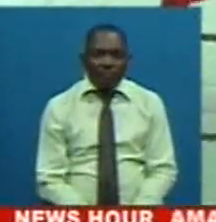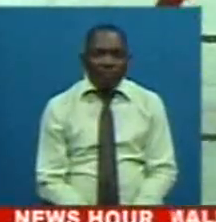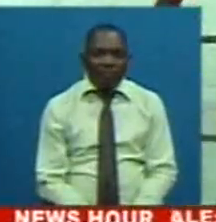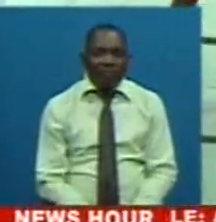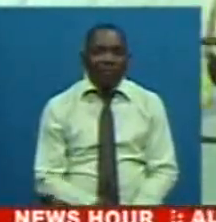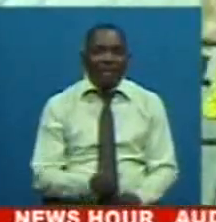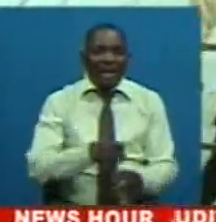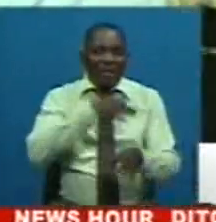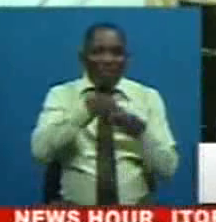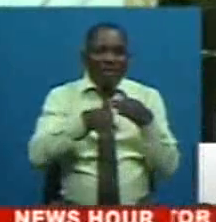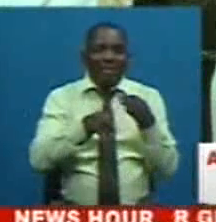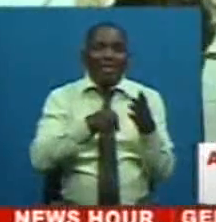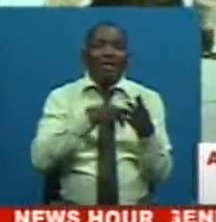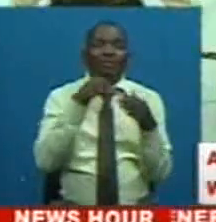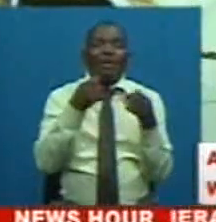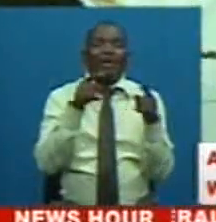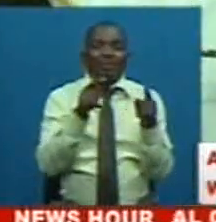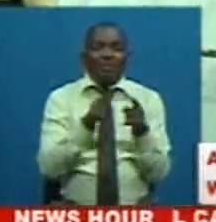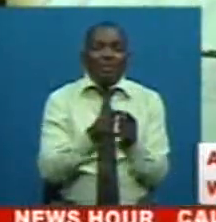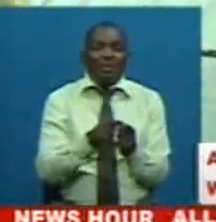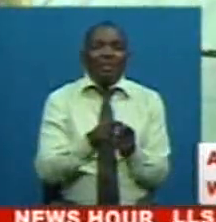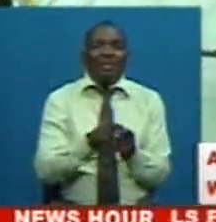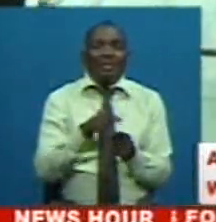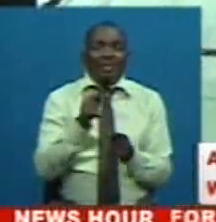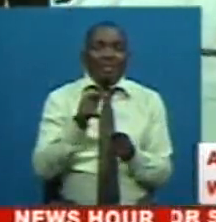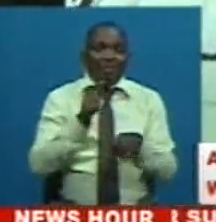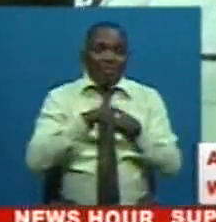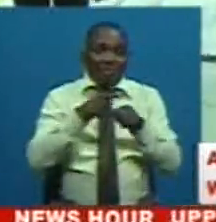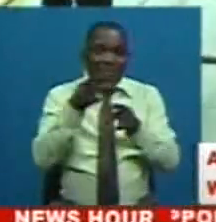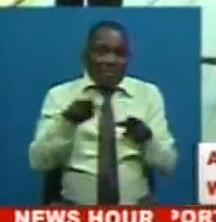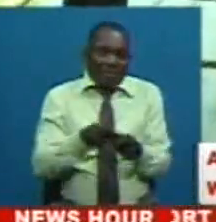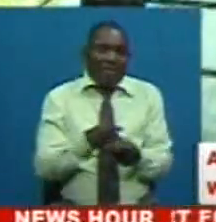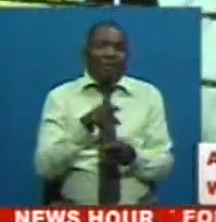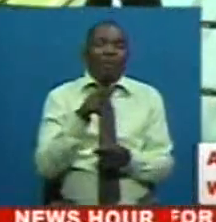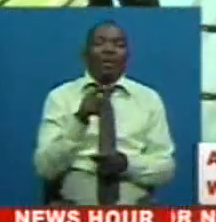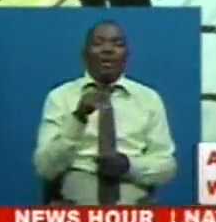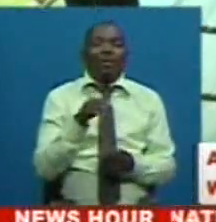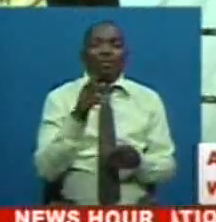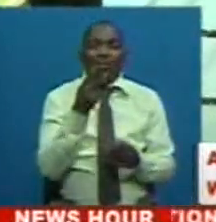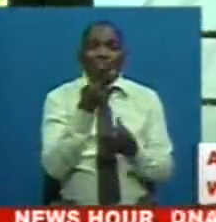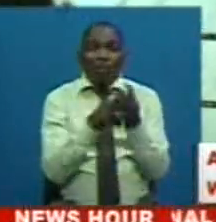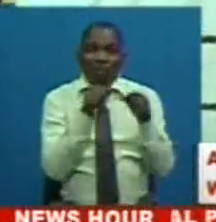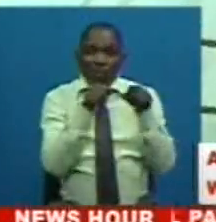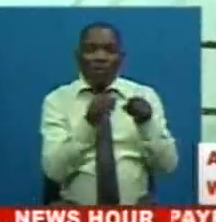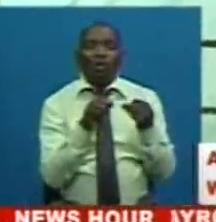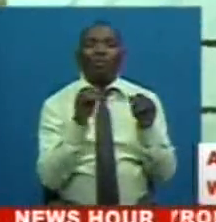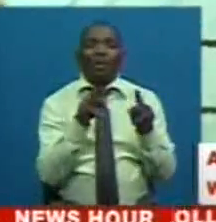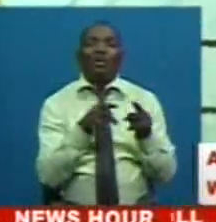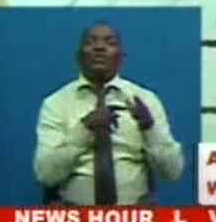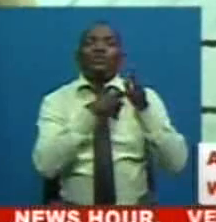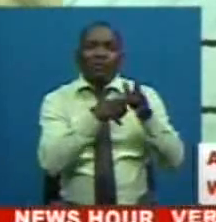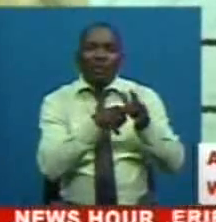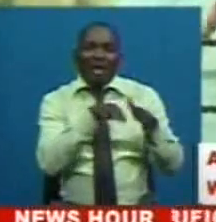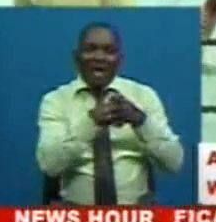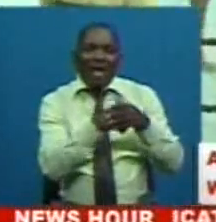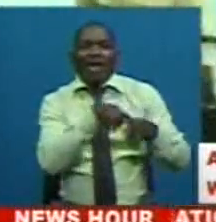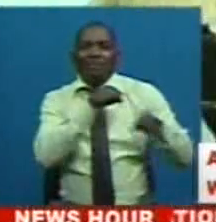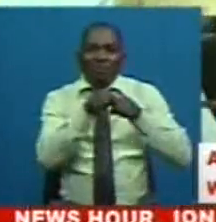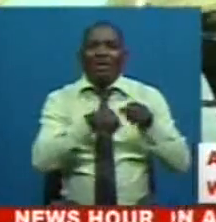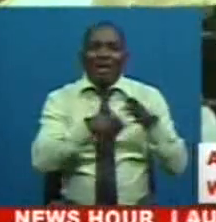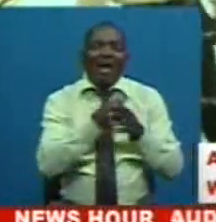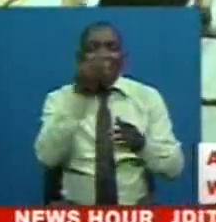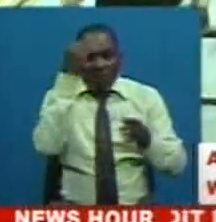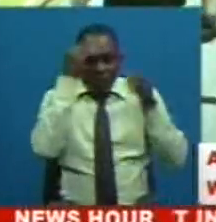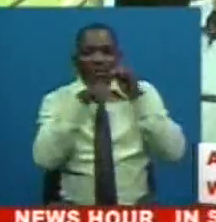The final event, held at the Hathiramani Sports Hall, was to give boxers the opportunity to hone their skills